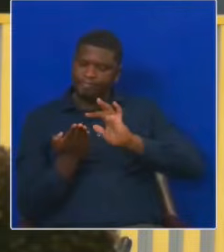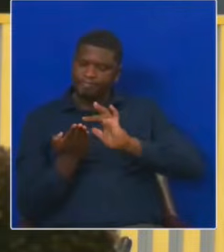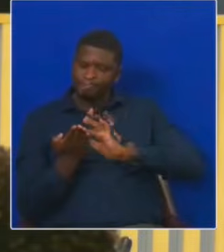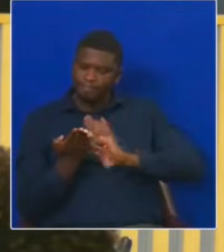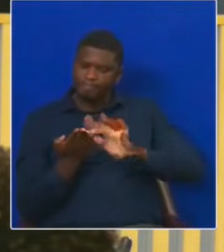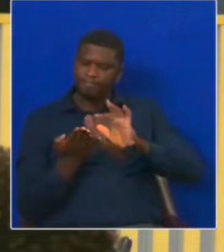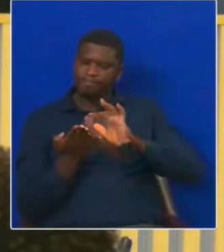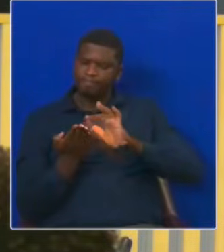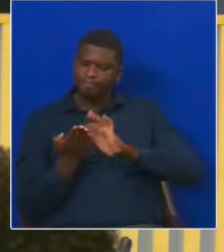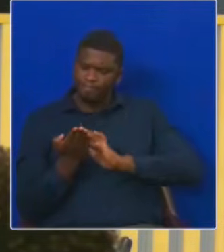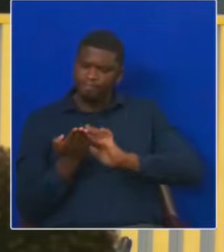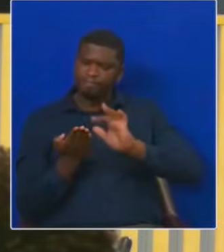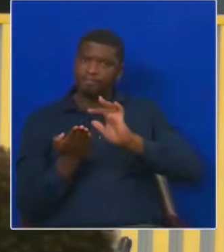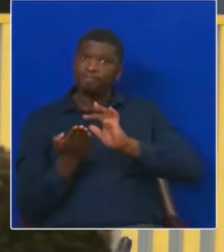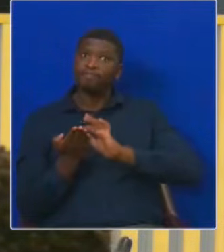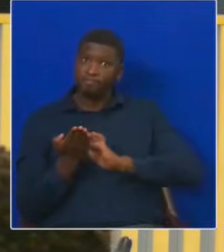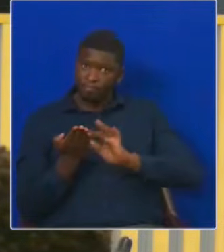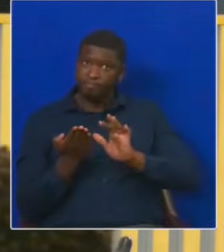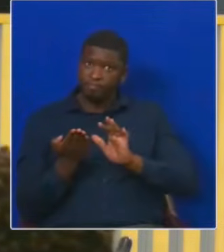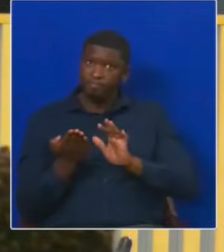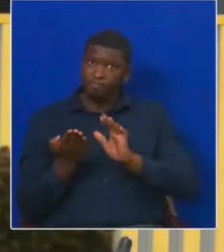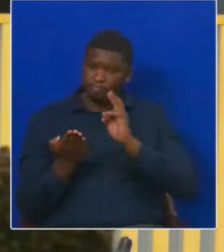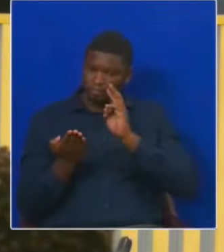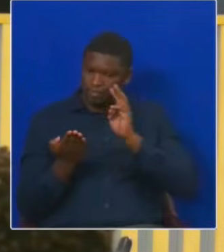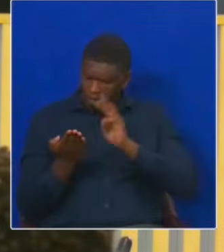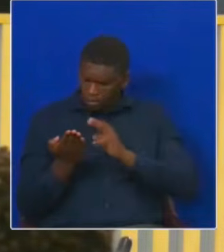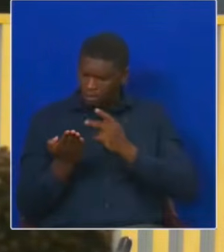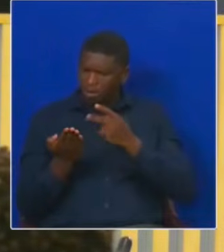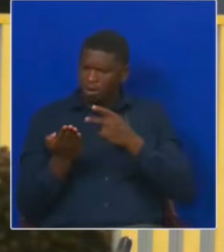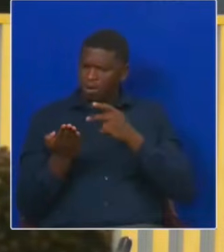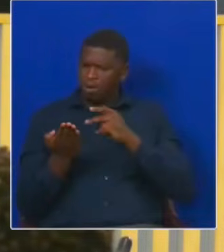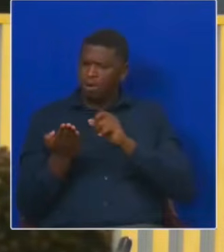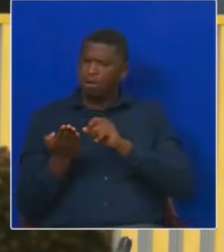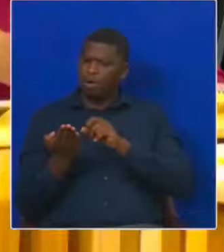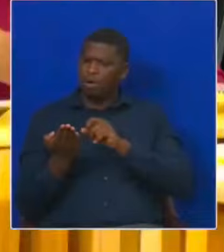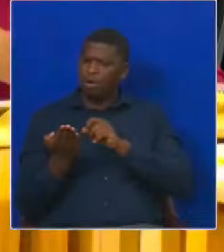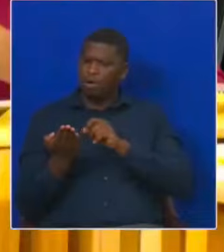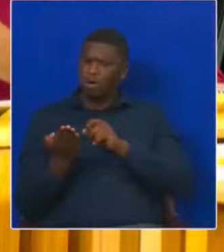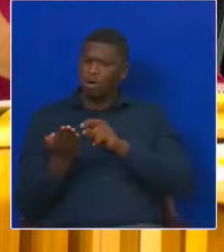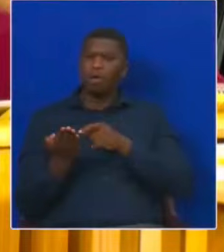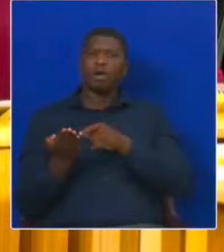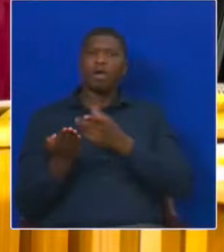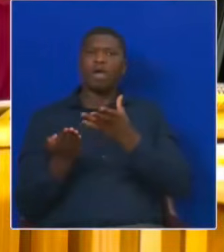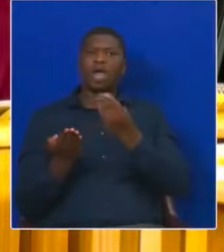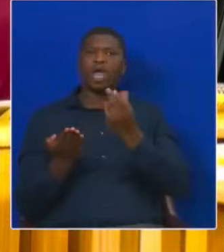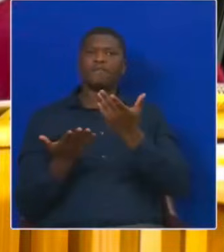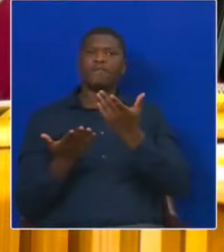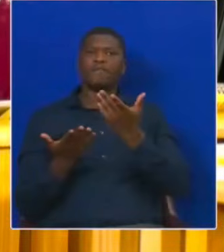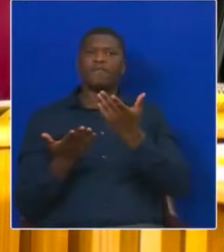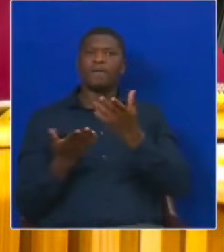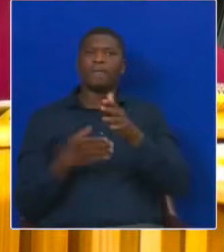that she shares the geolink locations with